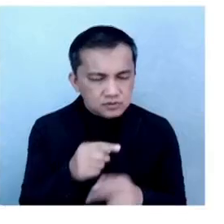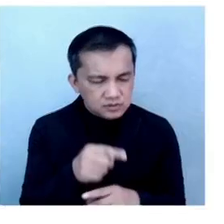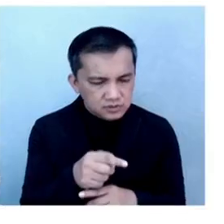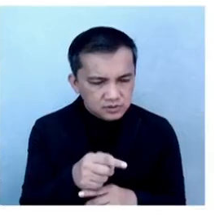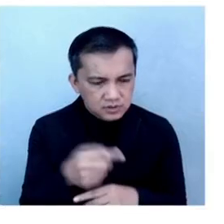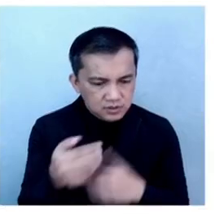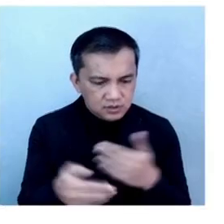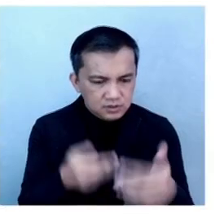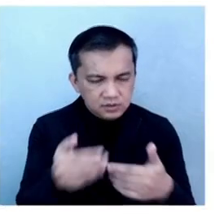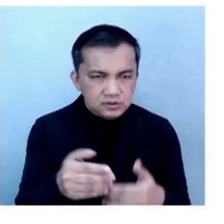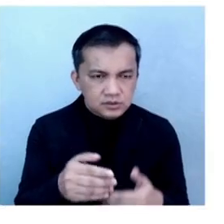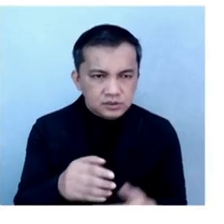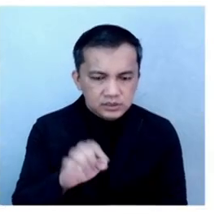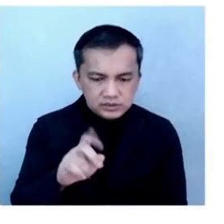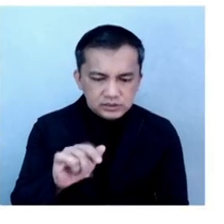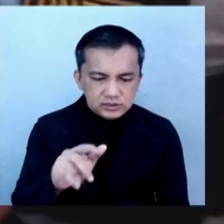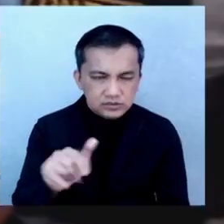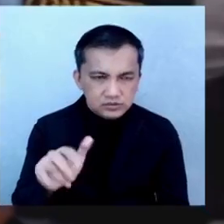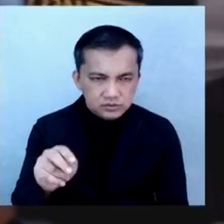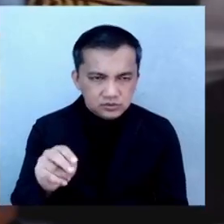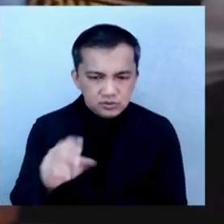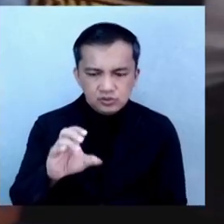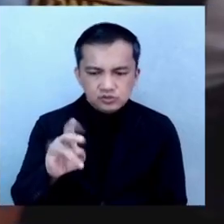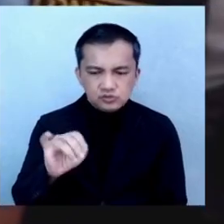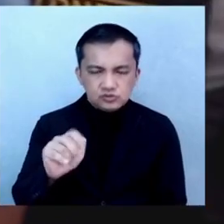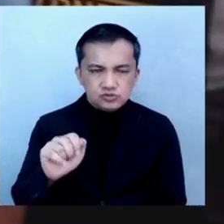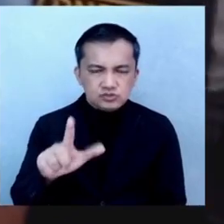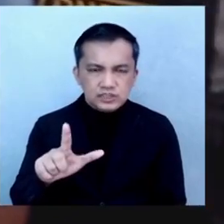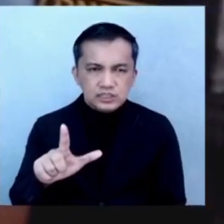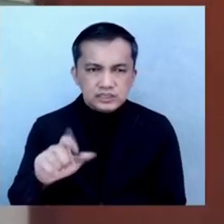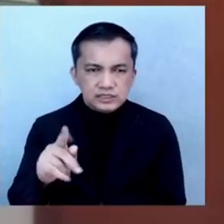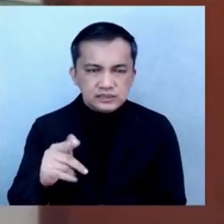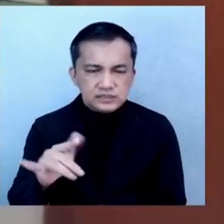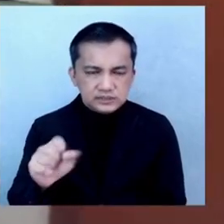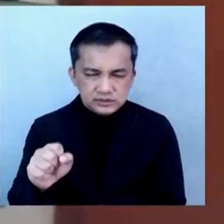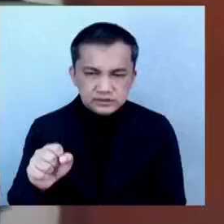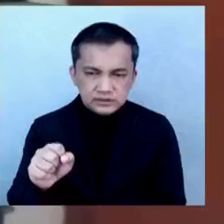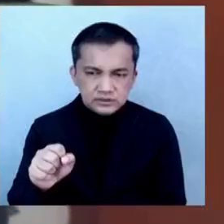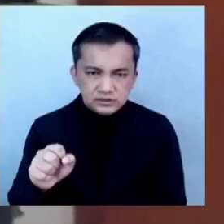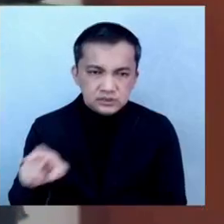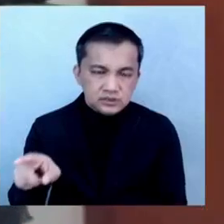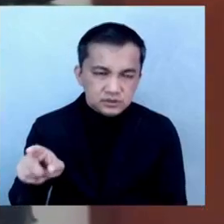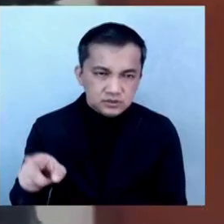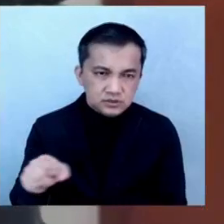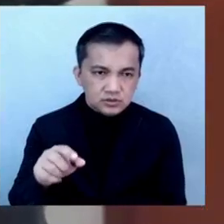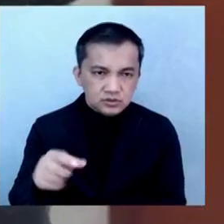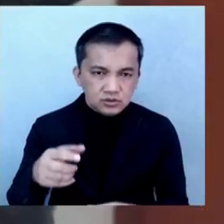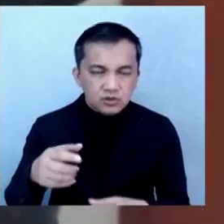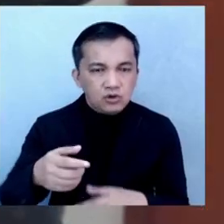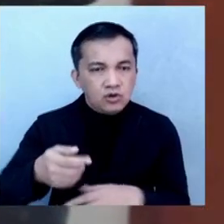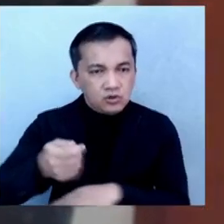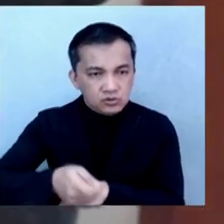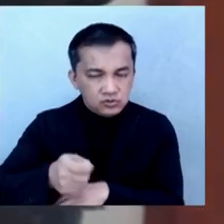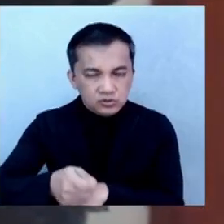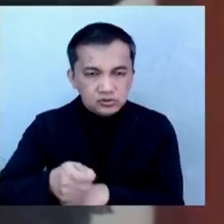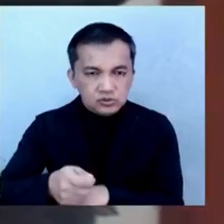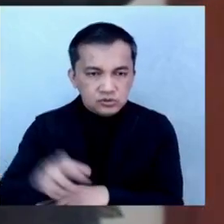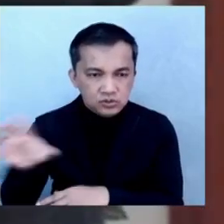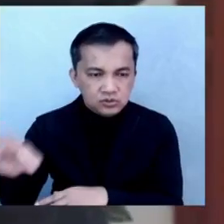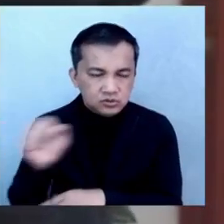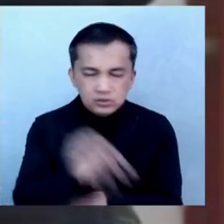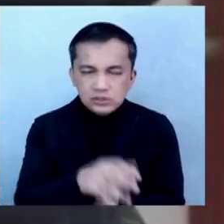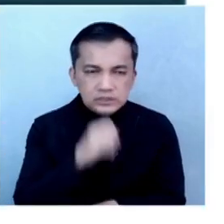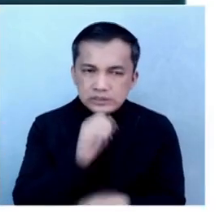procedure ng extradition ay custodia legis. He was taken in the custody of the court. So, he was not taken back